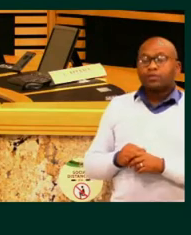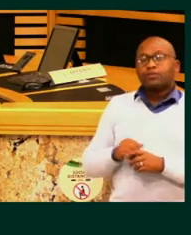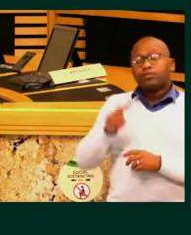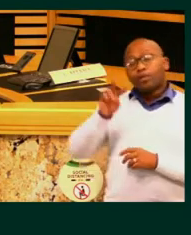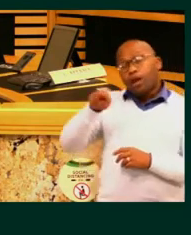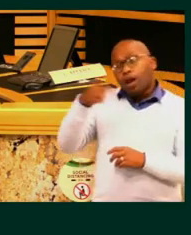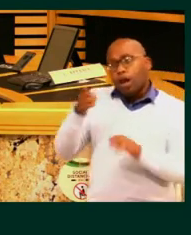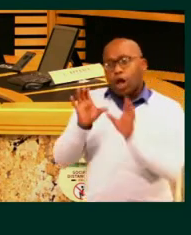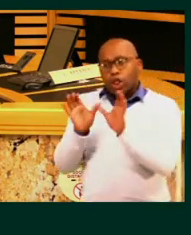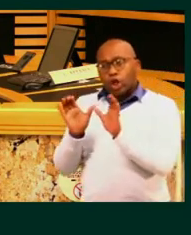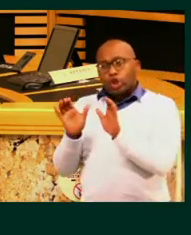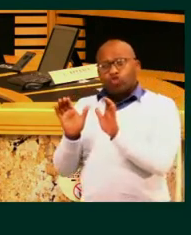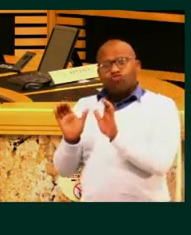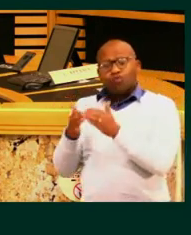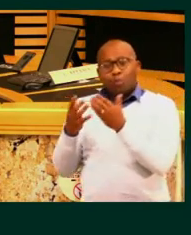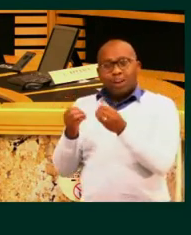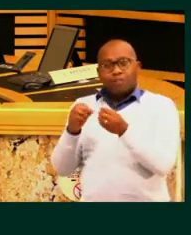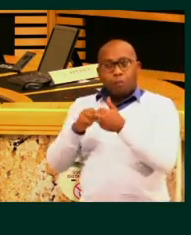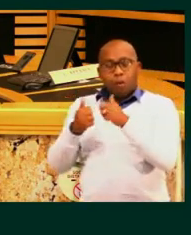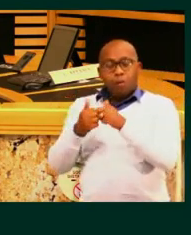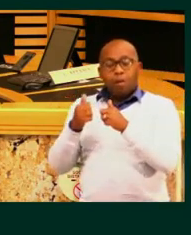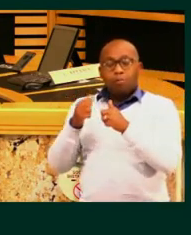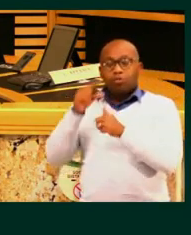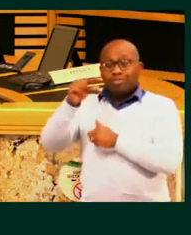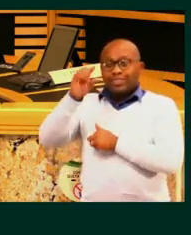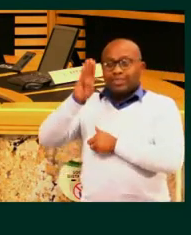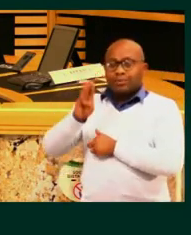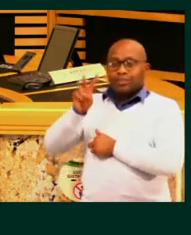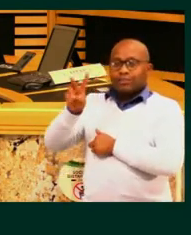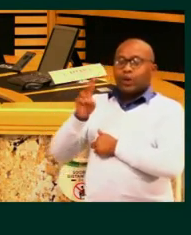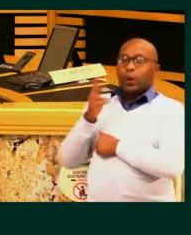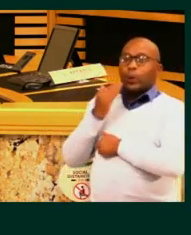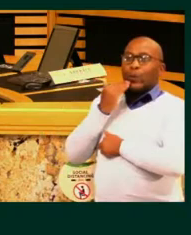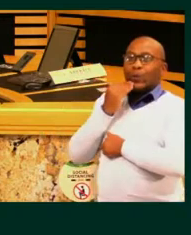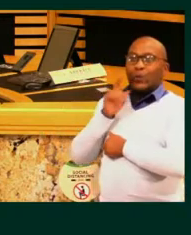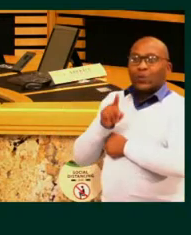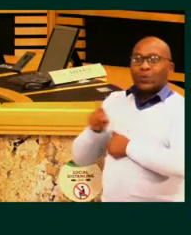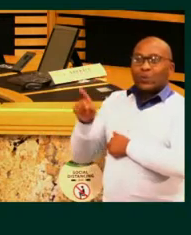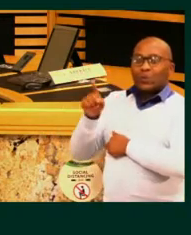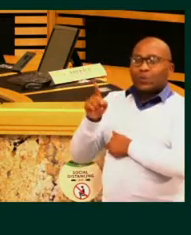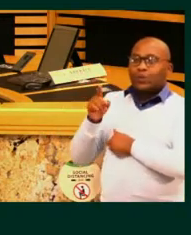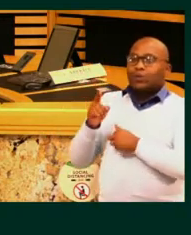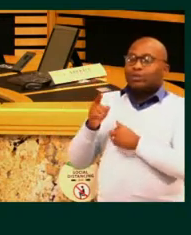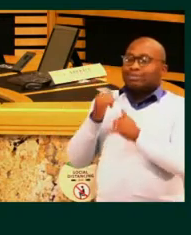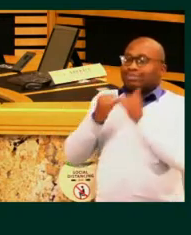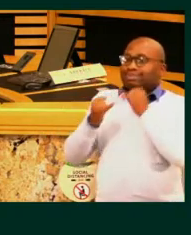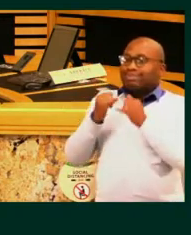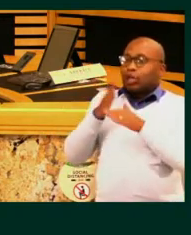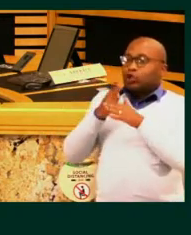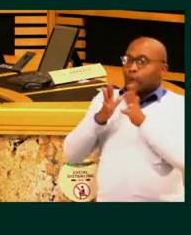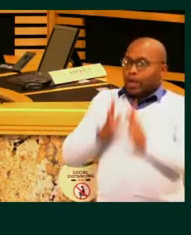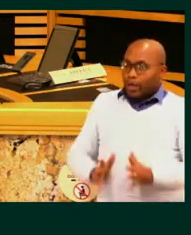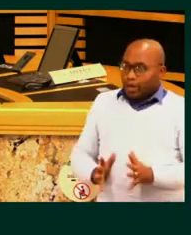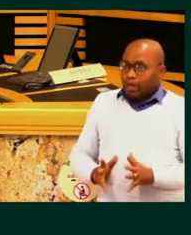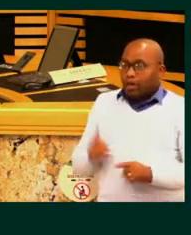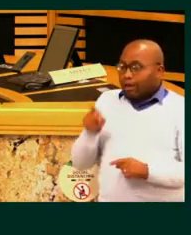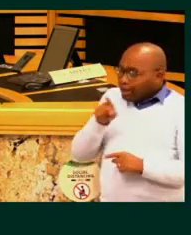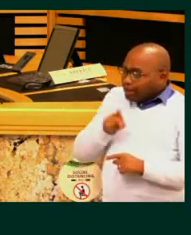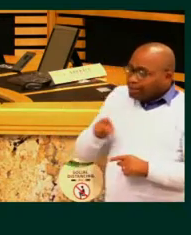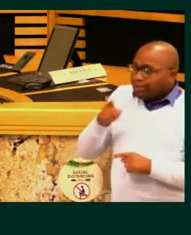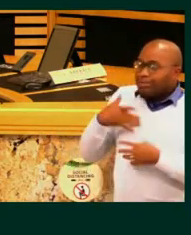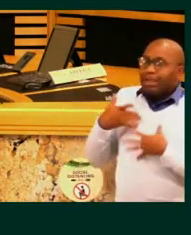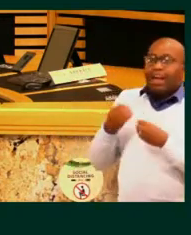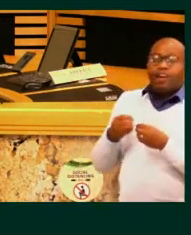vulnerable groups to the skedge of gpv it is for this reason that we also held an advocacy session with 23 sex workers on the